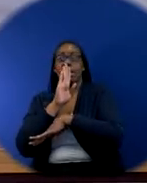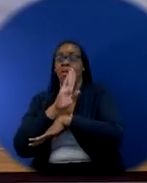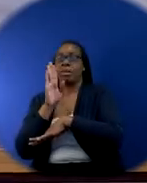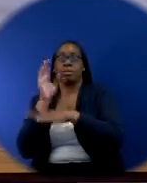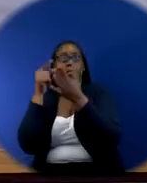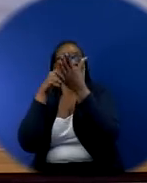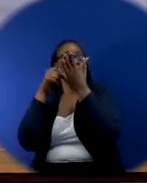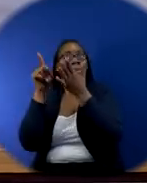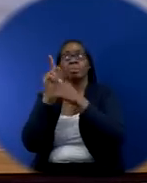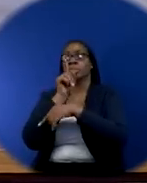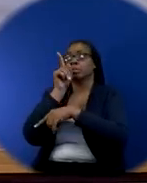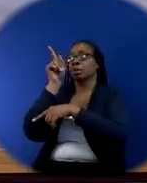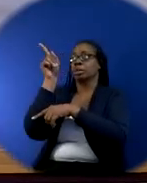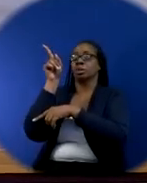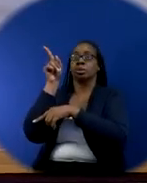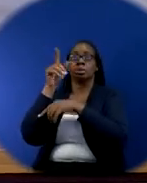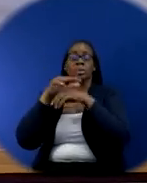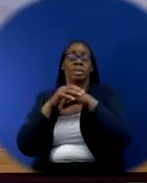never repay you,